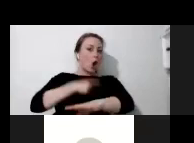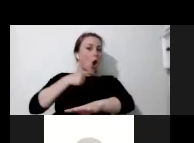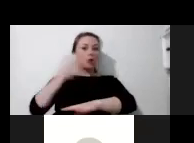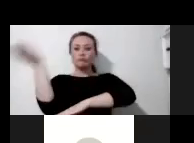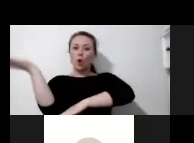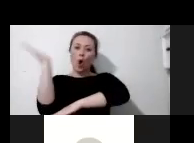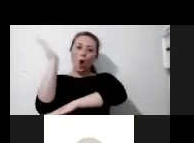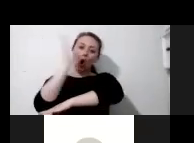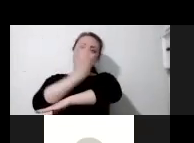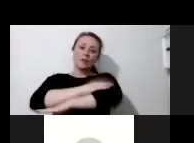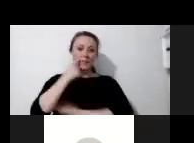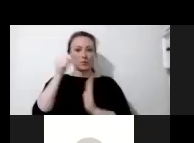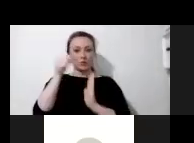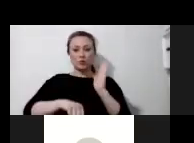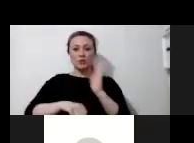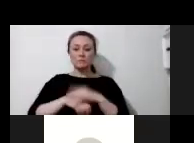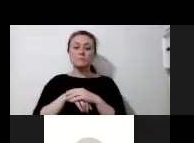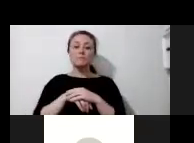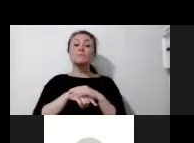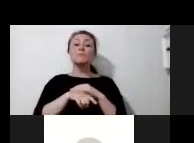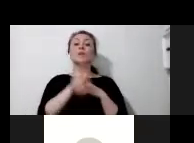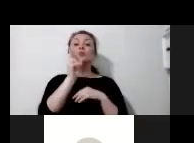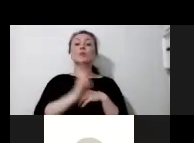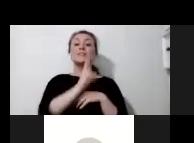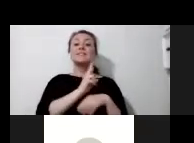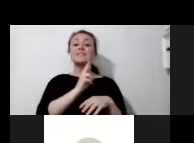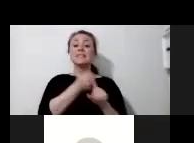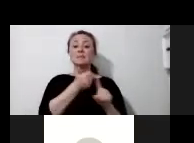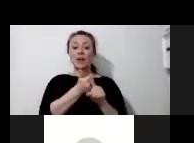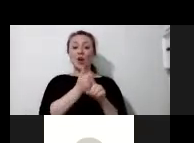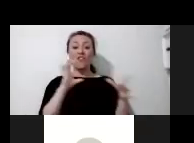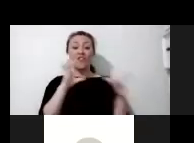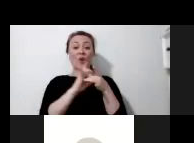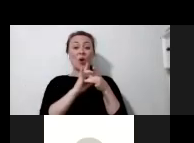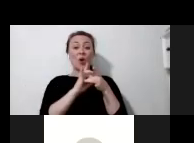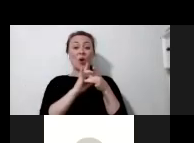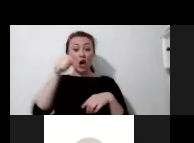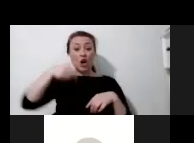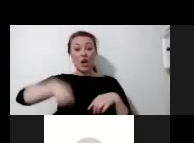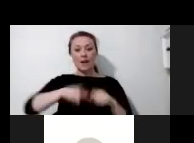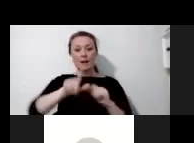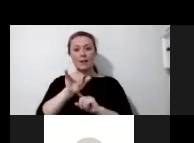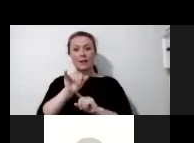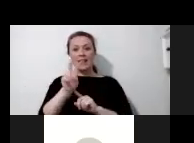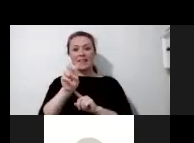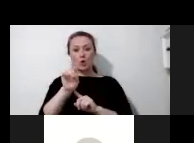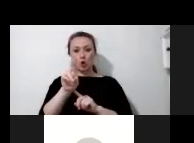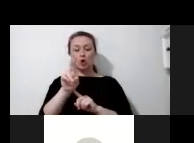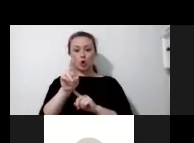and they were basically conjoined at the liver. Next